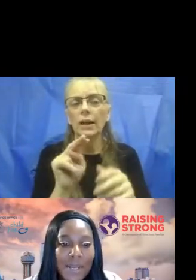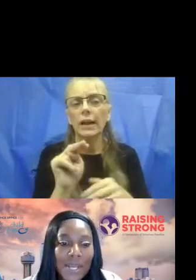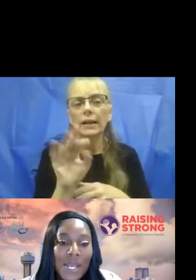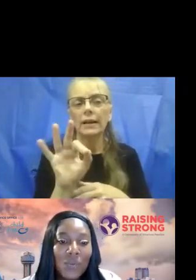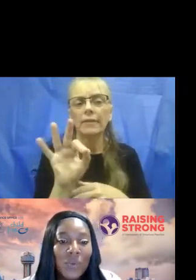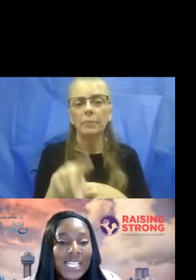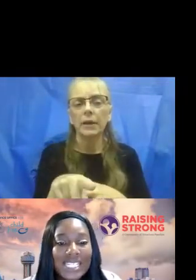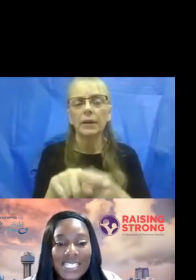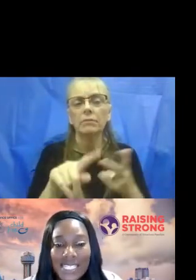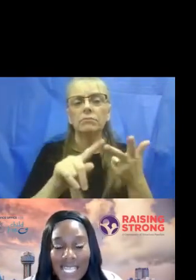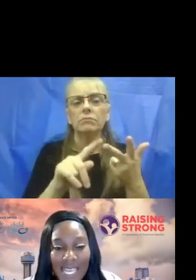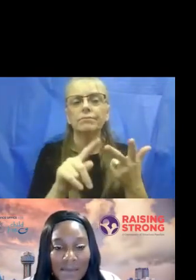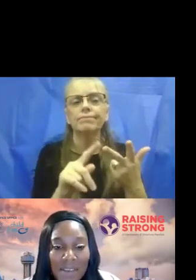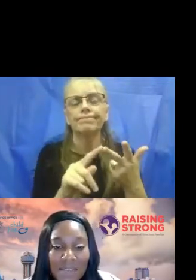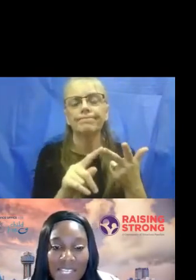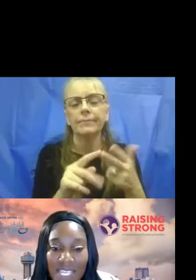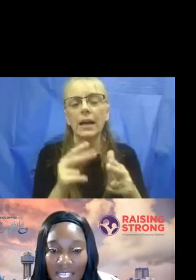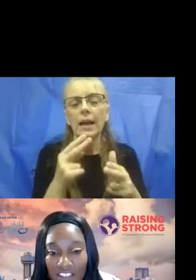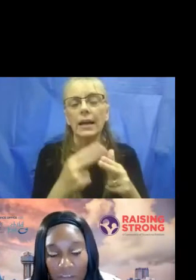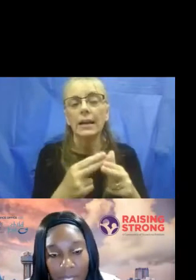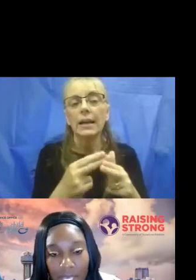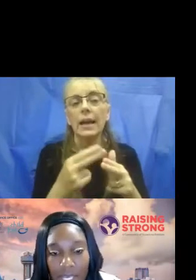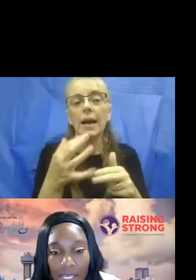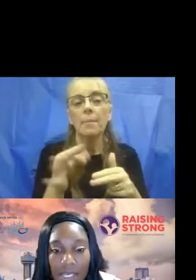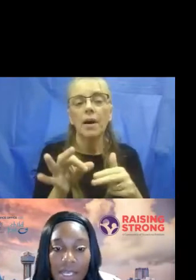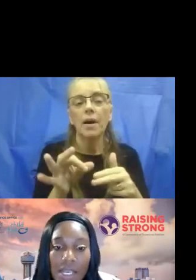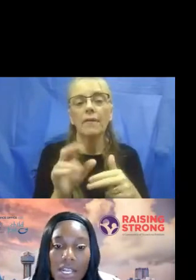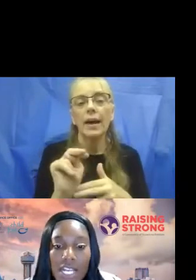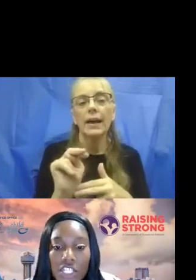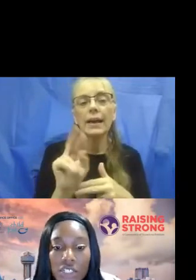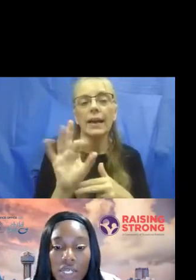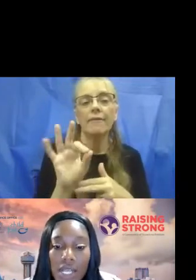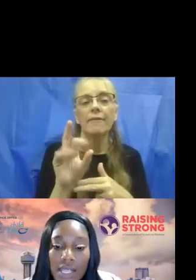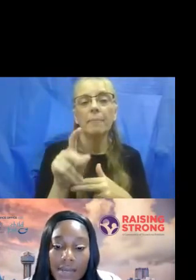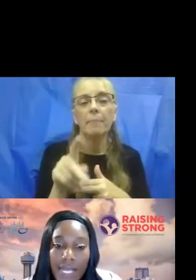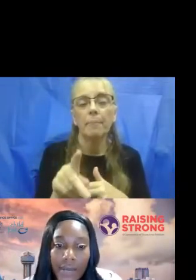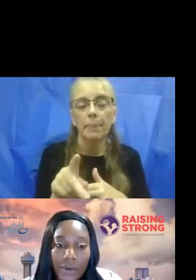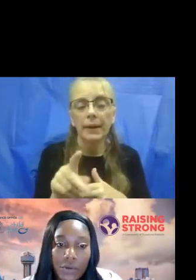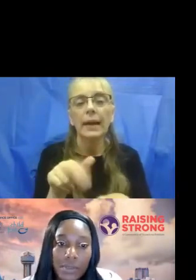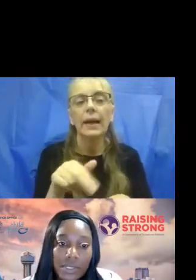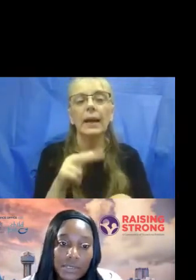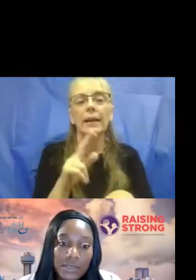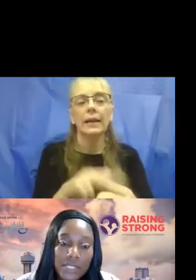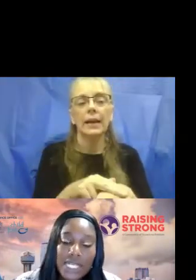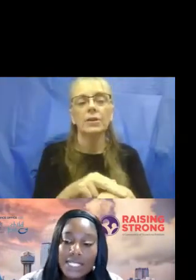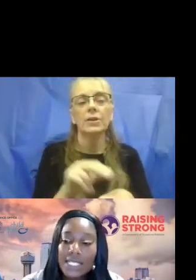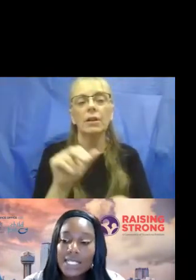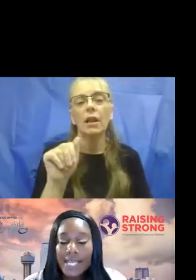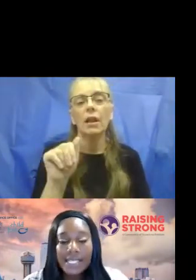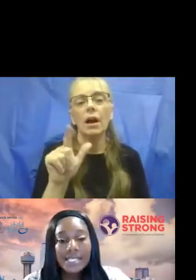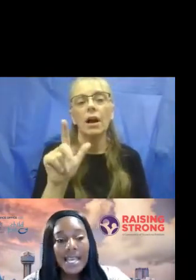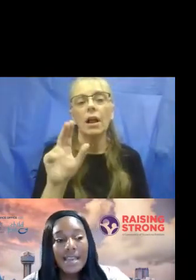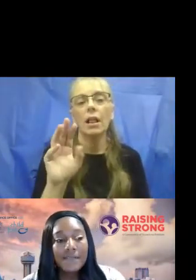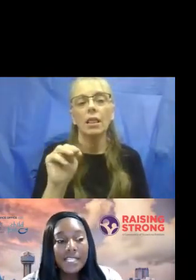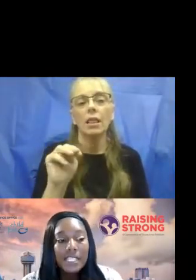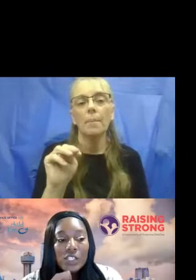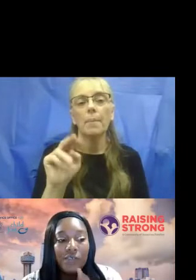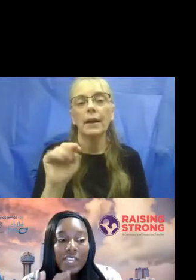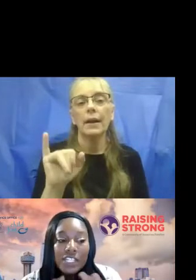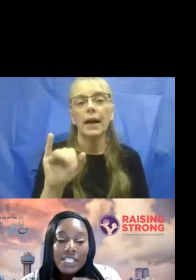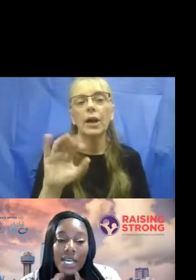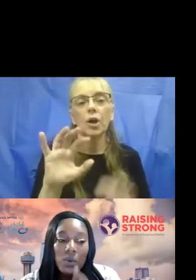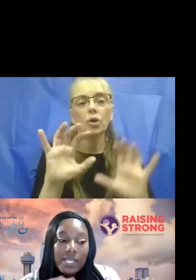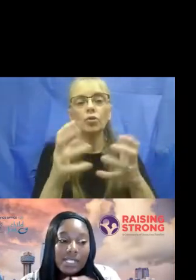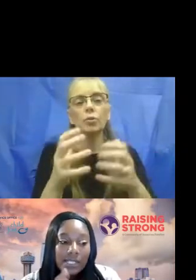Partnership? What is the name of the NFP National Alumni Group? 10 seconds left. Get